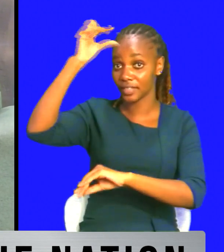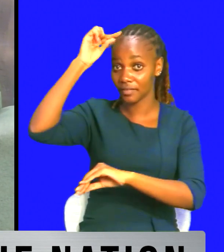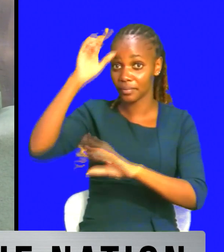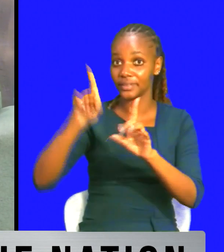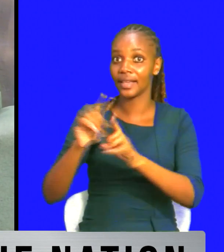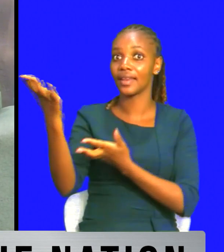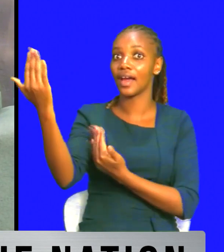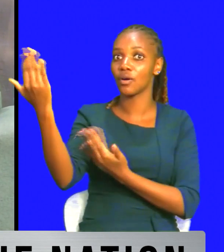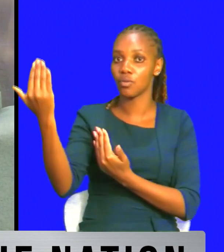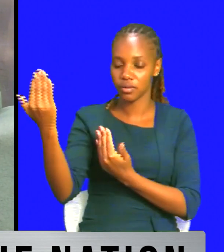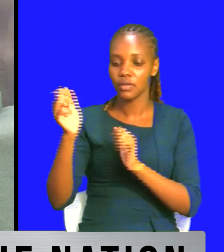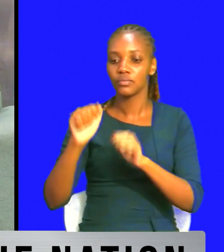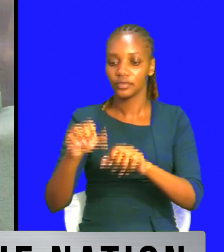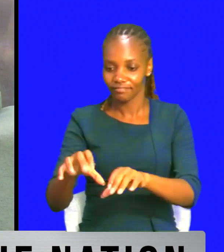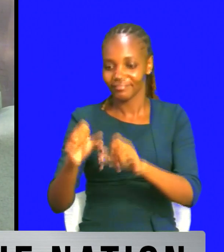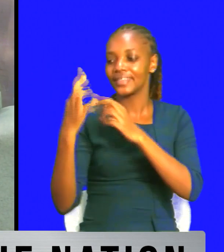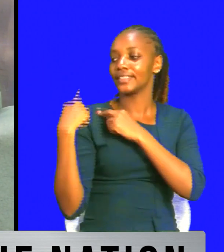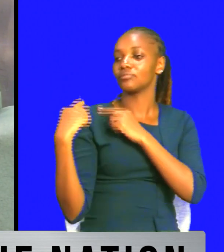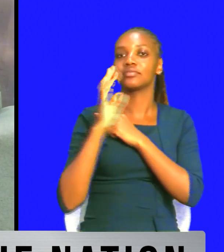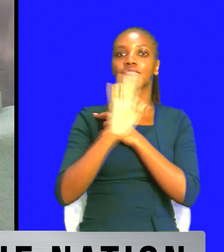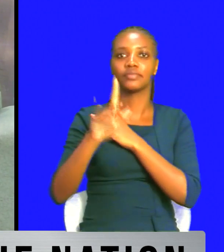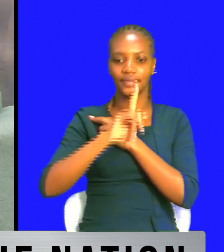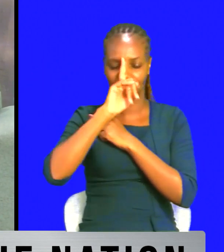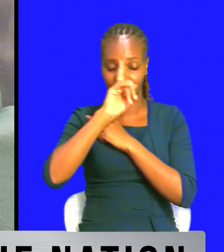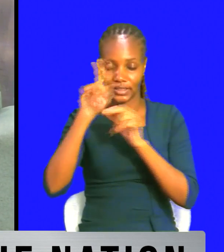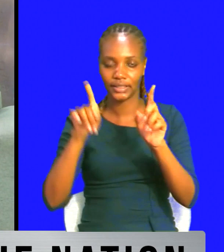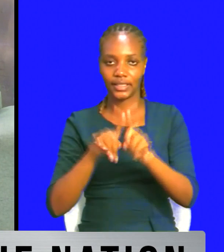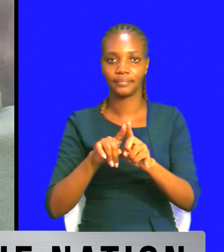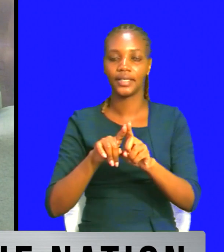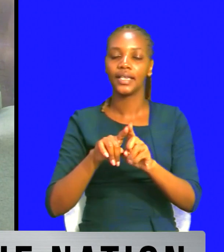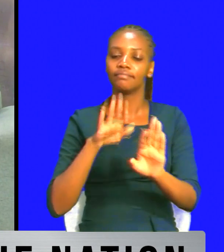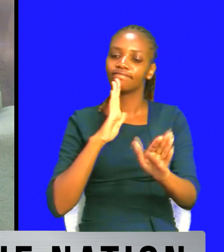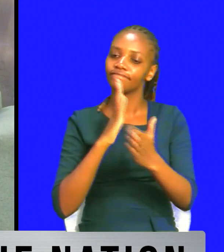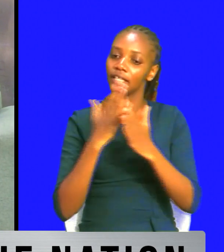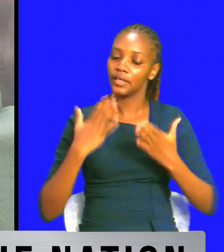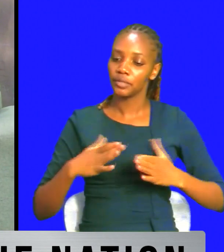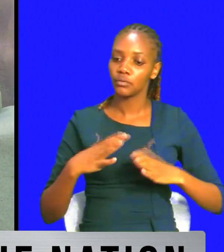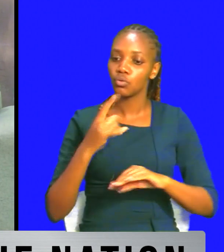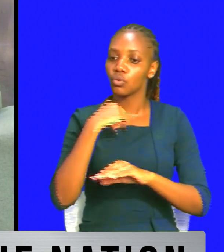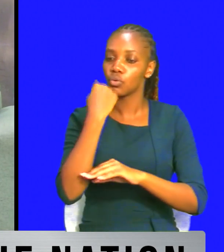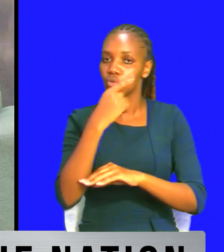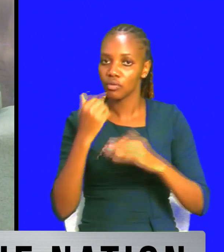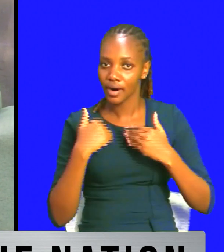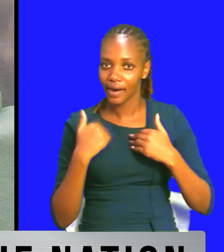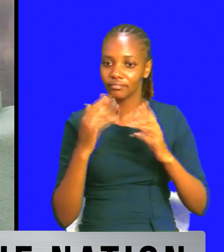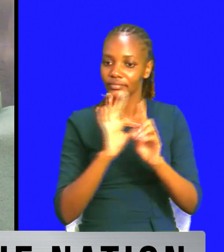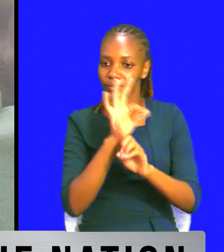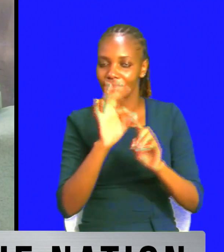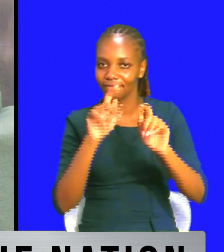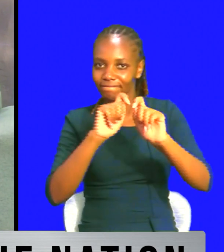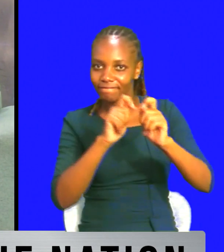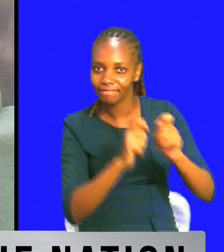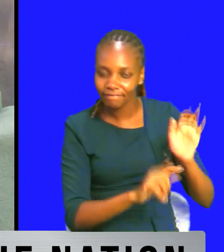hope that they can take their roles seriously, so that those people who have certain use of these